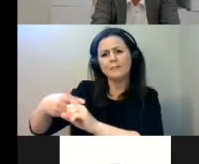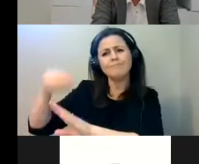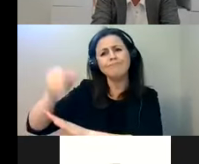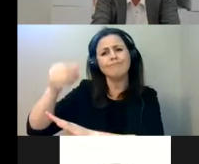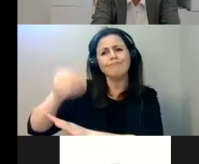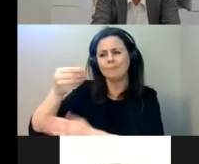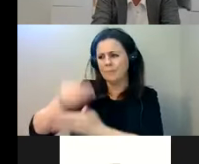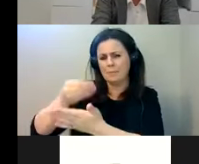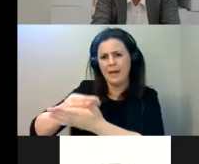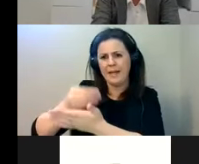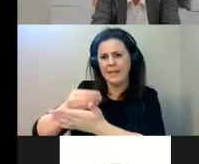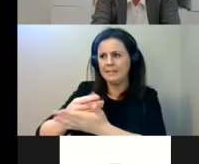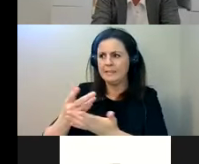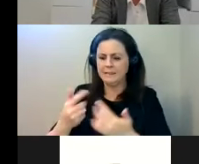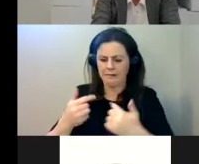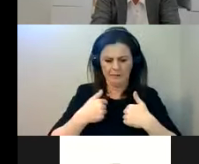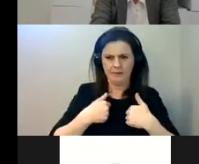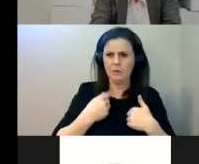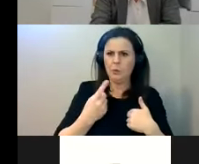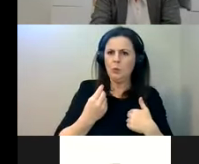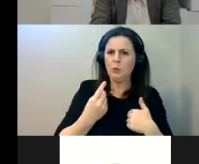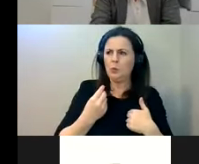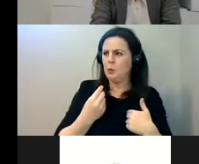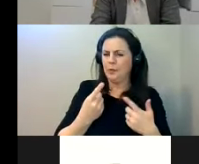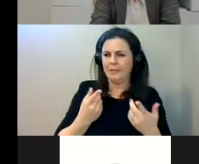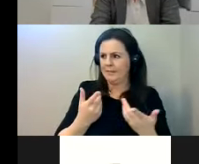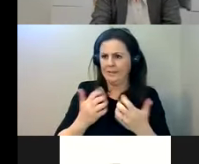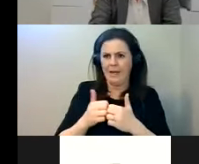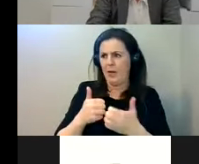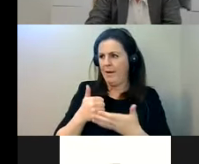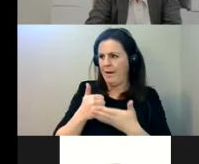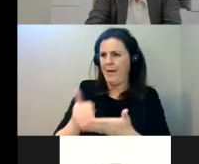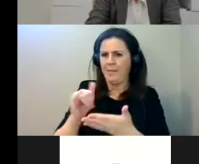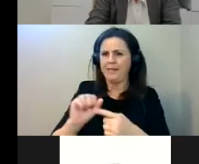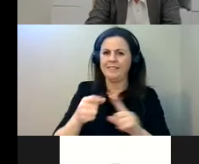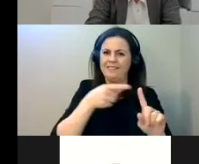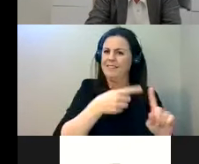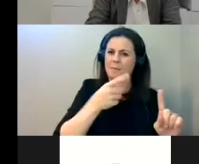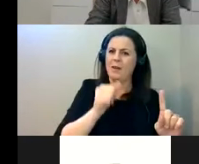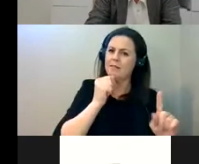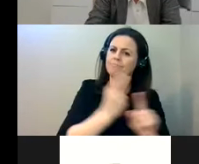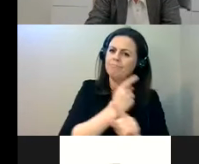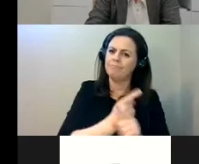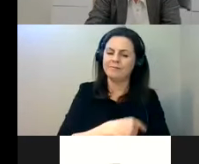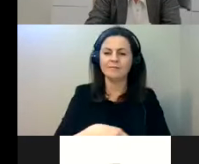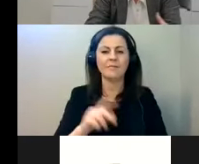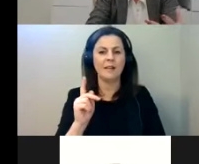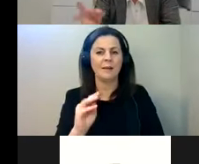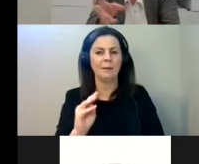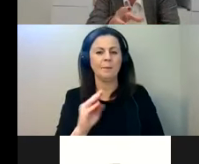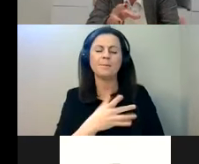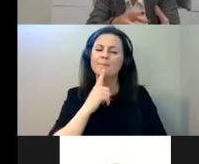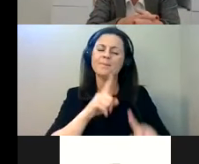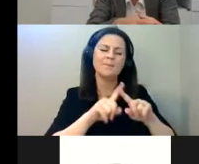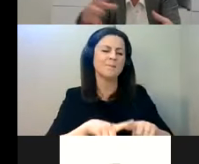can do to Right. alleviate that? Again, it would depend on the circumstances, who